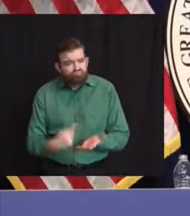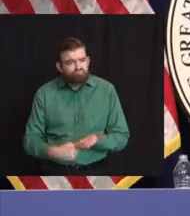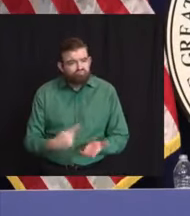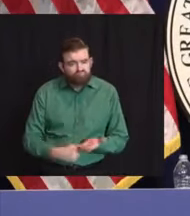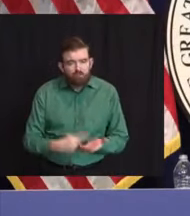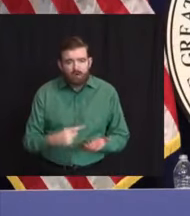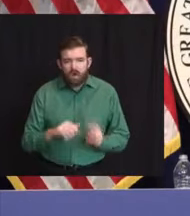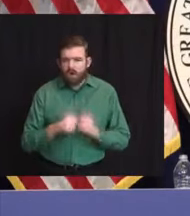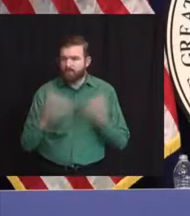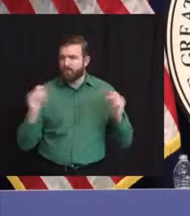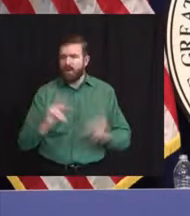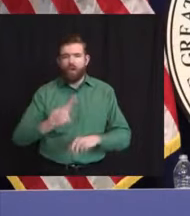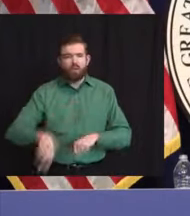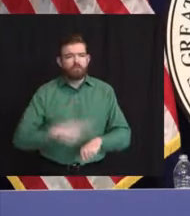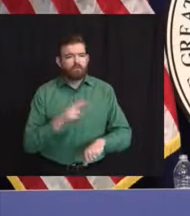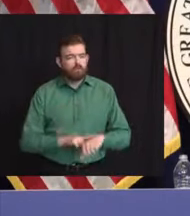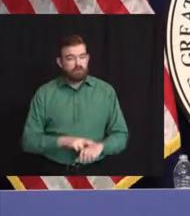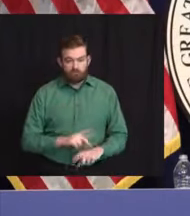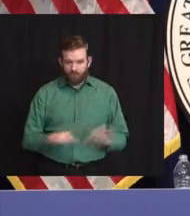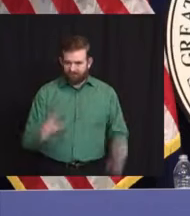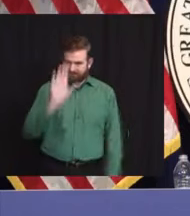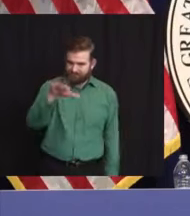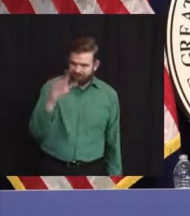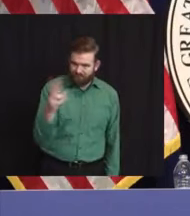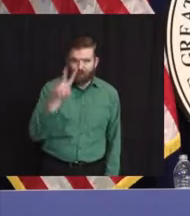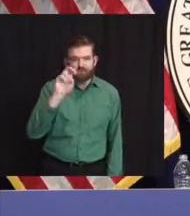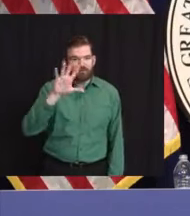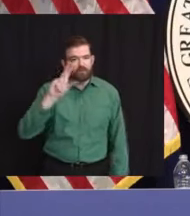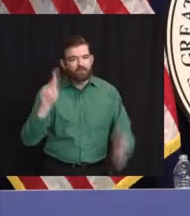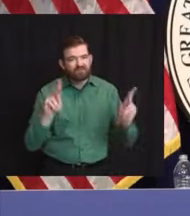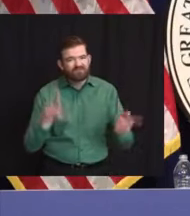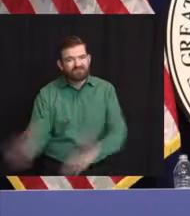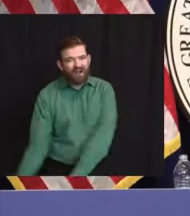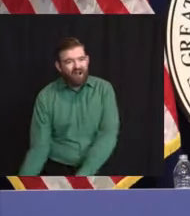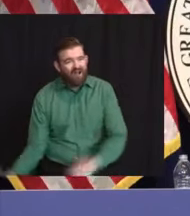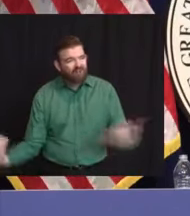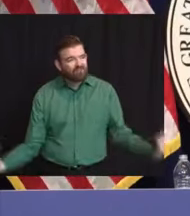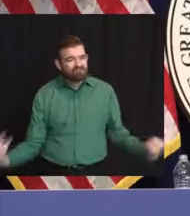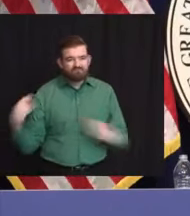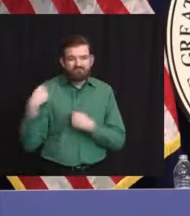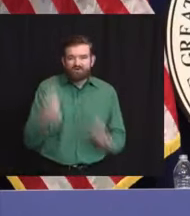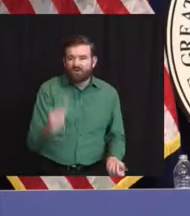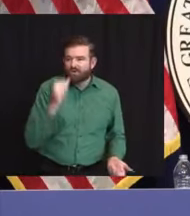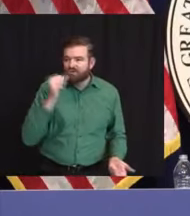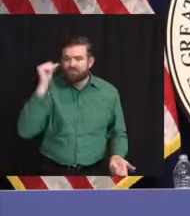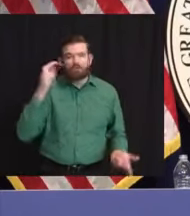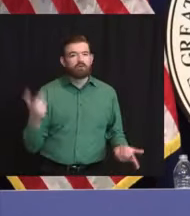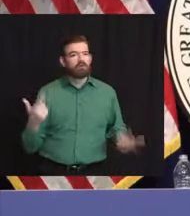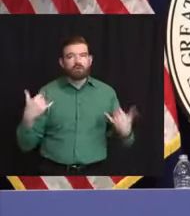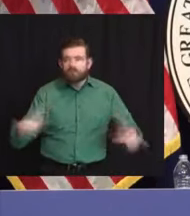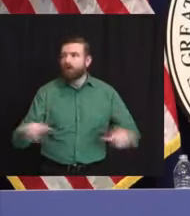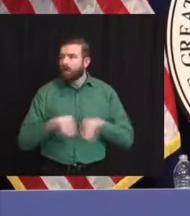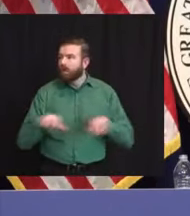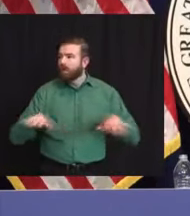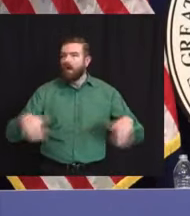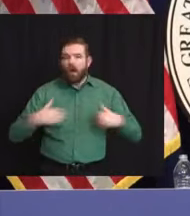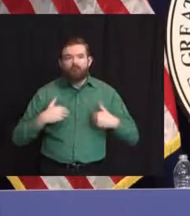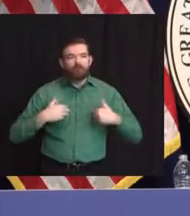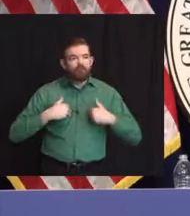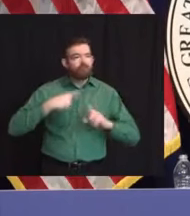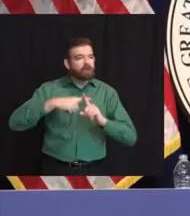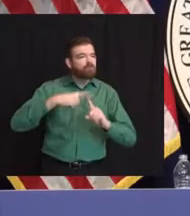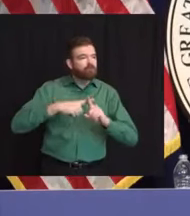Positive tests are still going up. They're not plateauing or going down. Hospitalizations, that's good news. That is going down. Although Judy reminded me